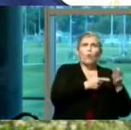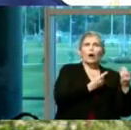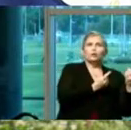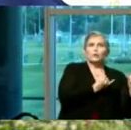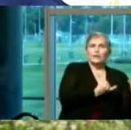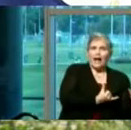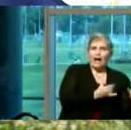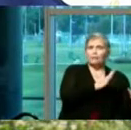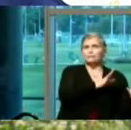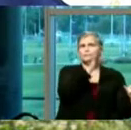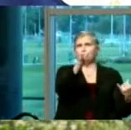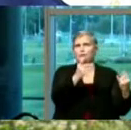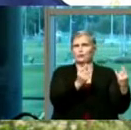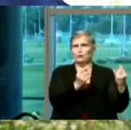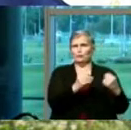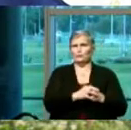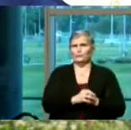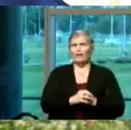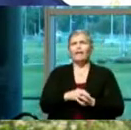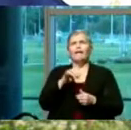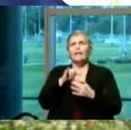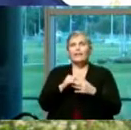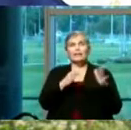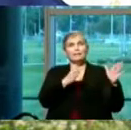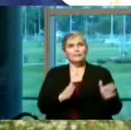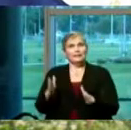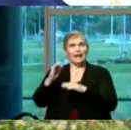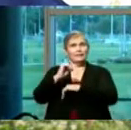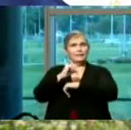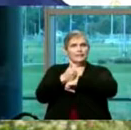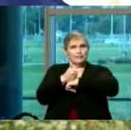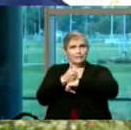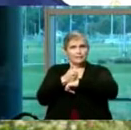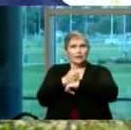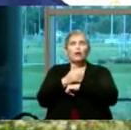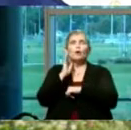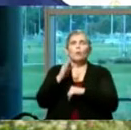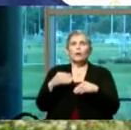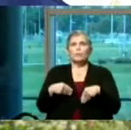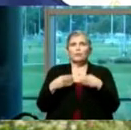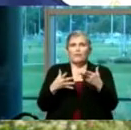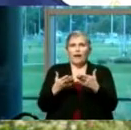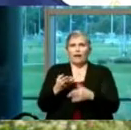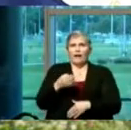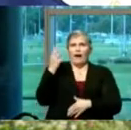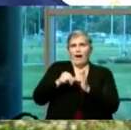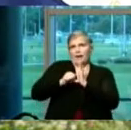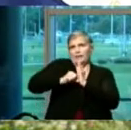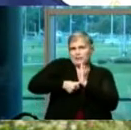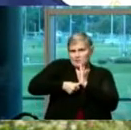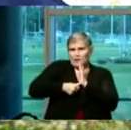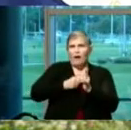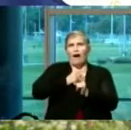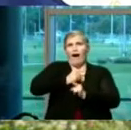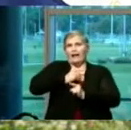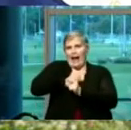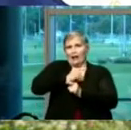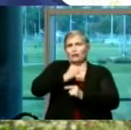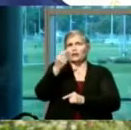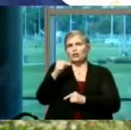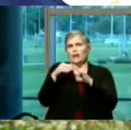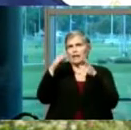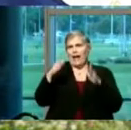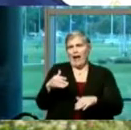will do. This initiative that we are launching will place a high premium on accurate greenhouse gas